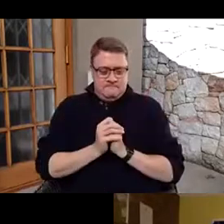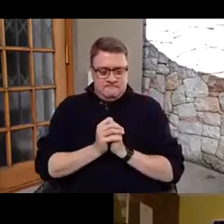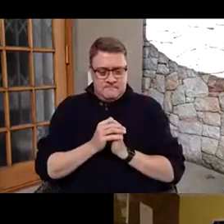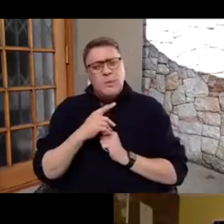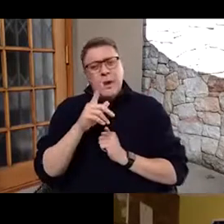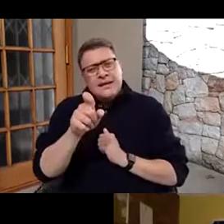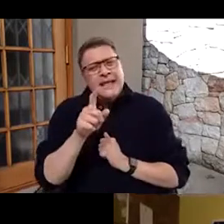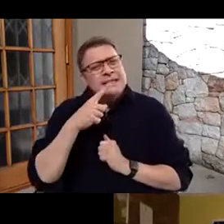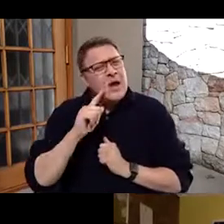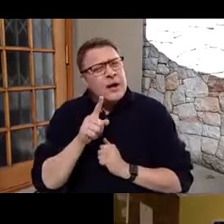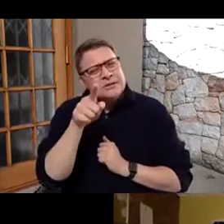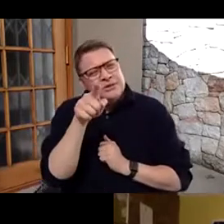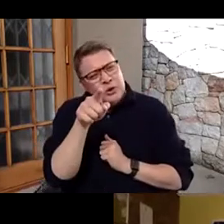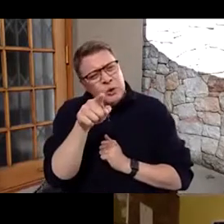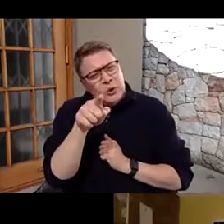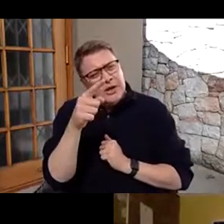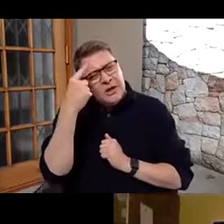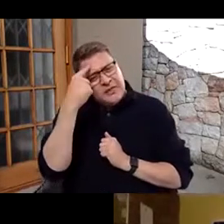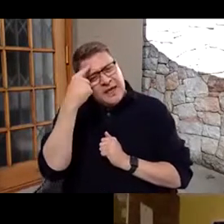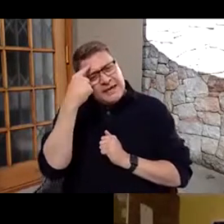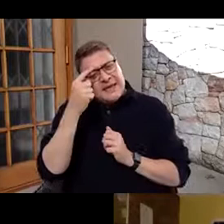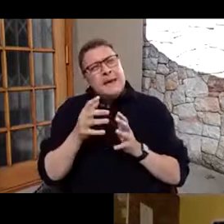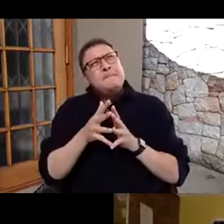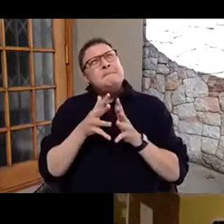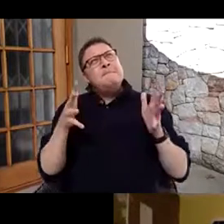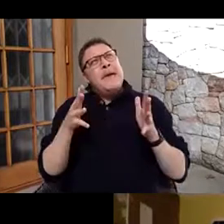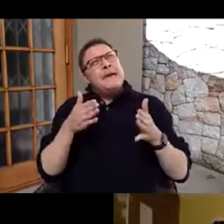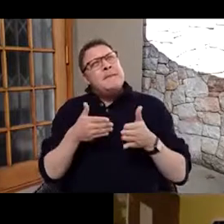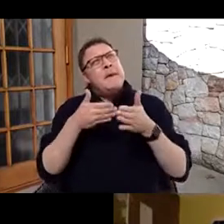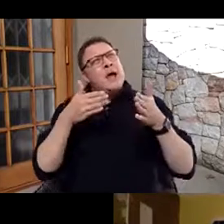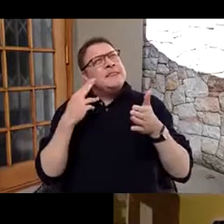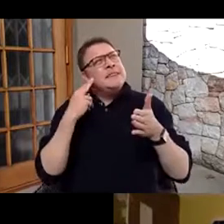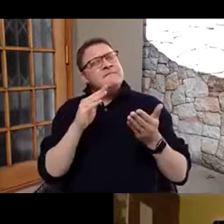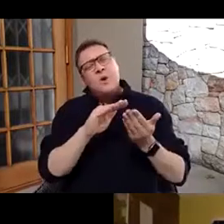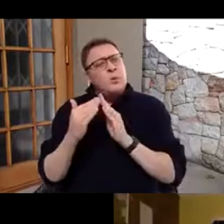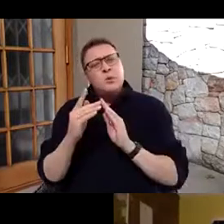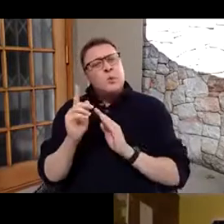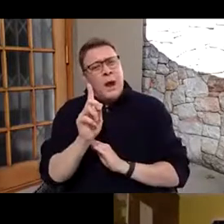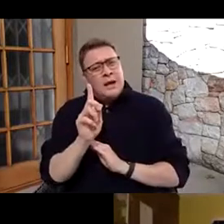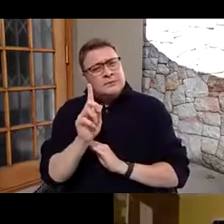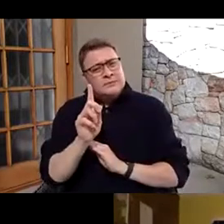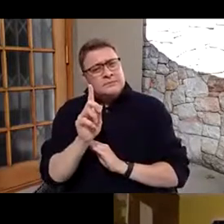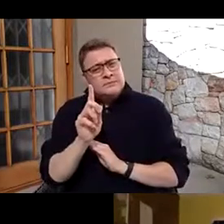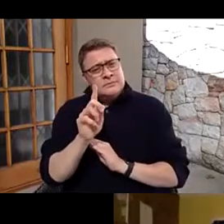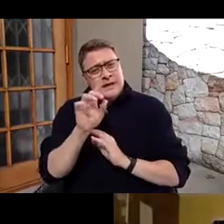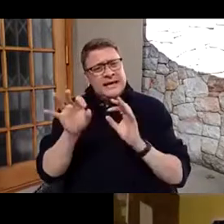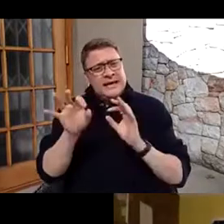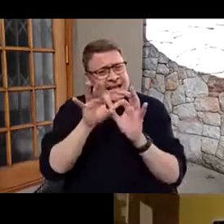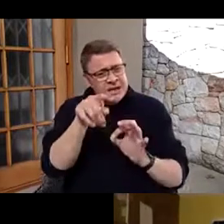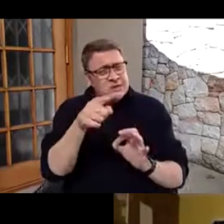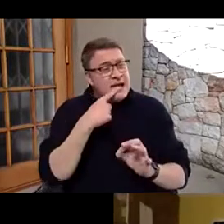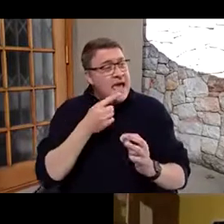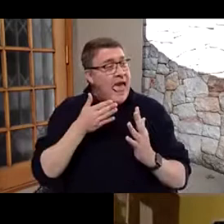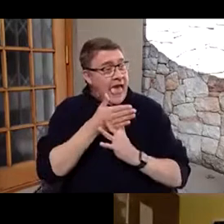you say potentially the biggest barrier within the deaf community is exactly what you're saying, access to